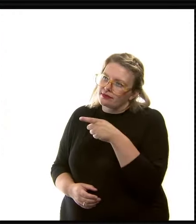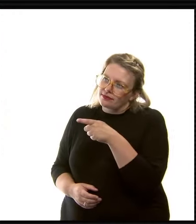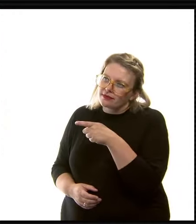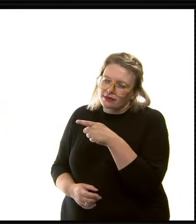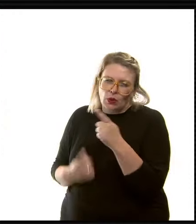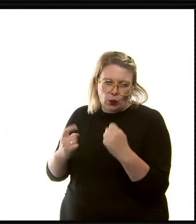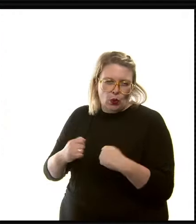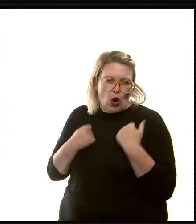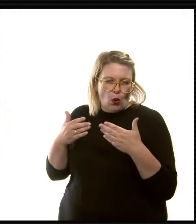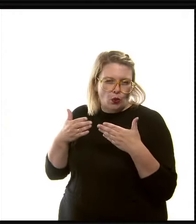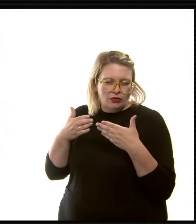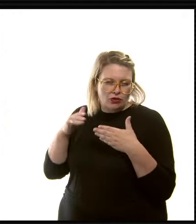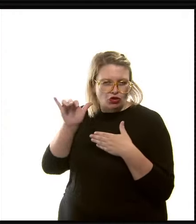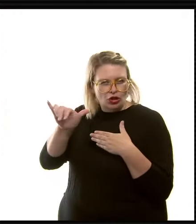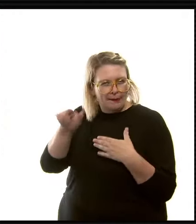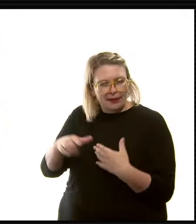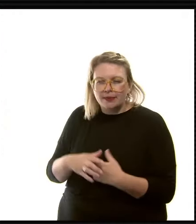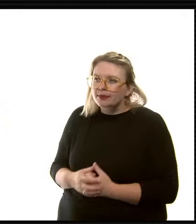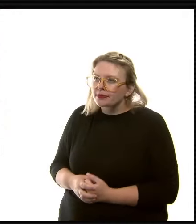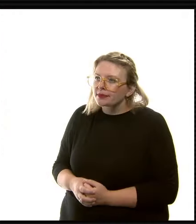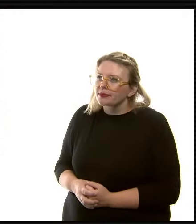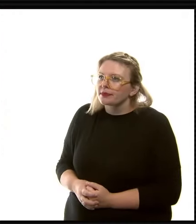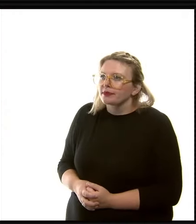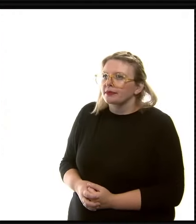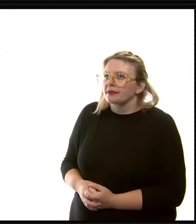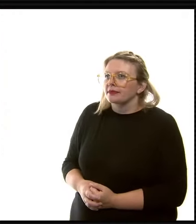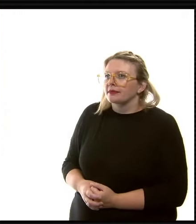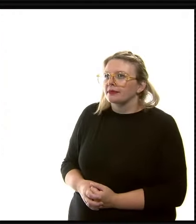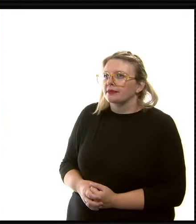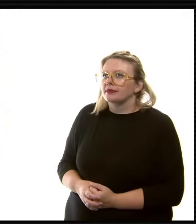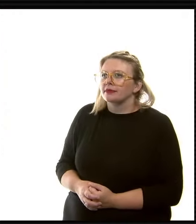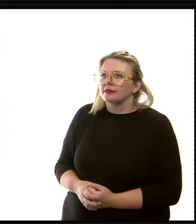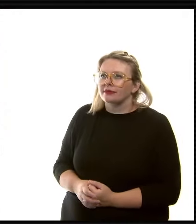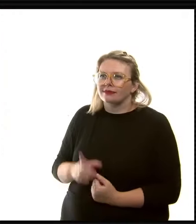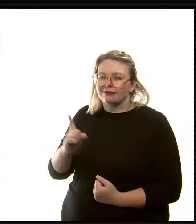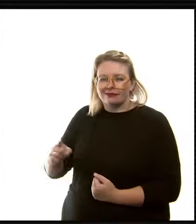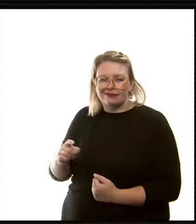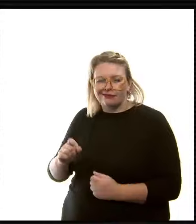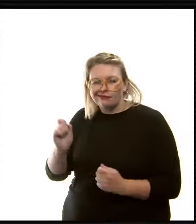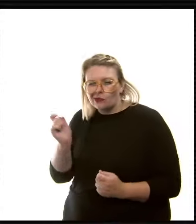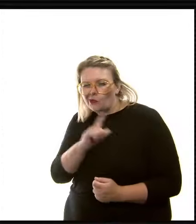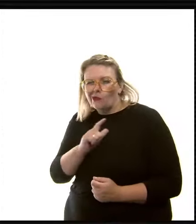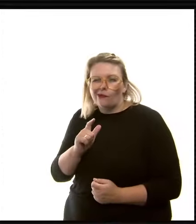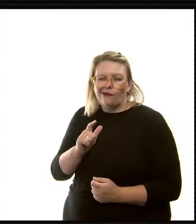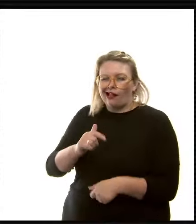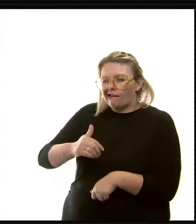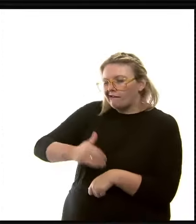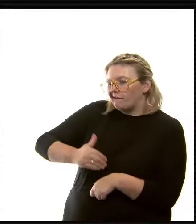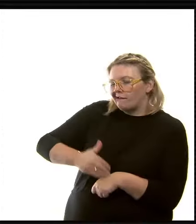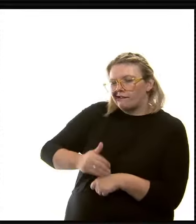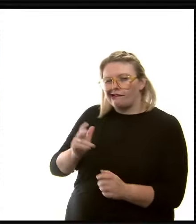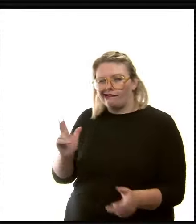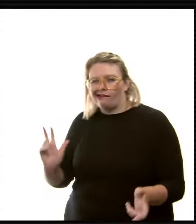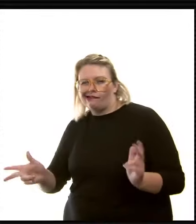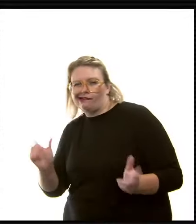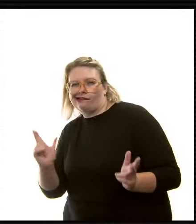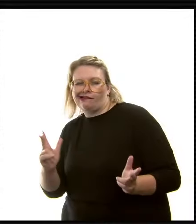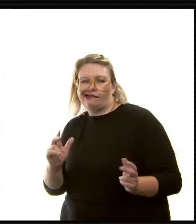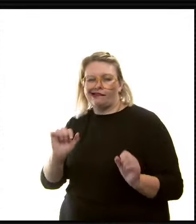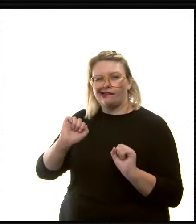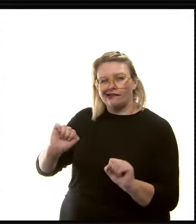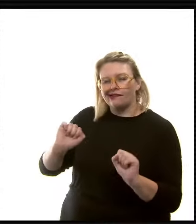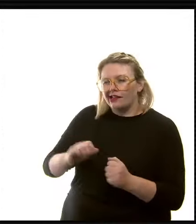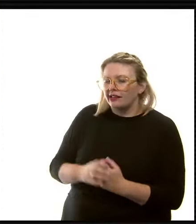of the ship. This guy, he's just a super cool, devious, gunslinger-type bounty hunter guy,